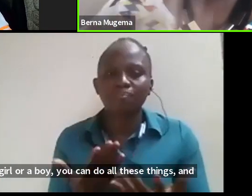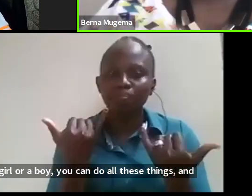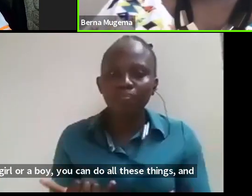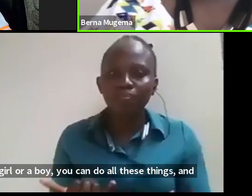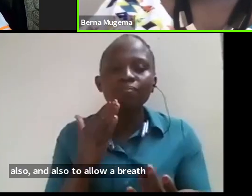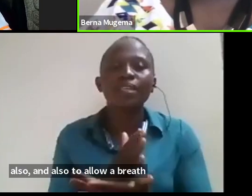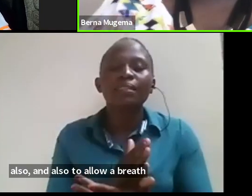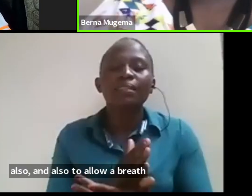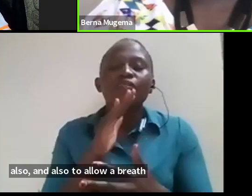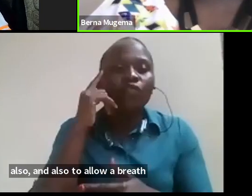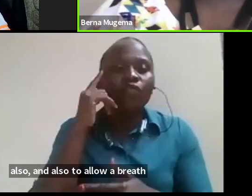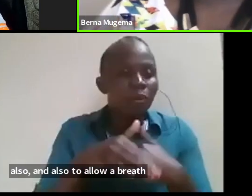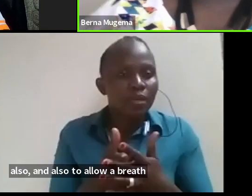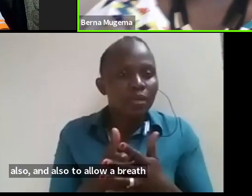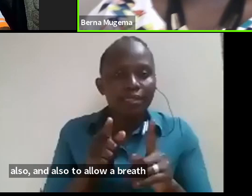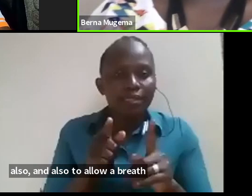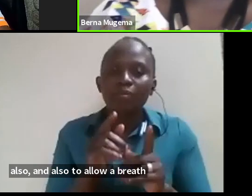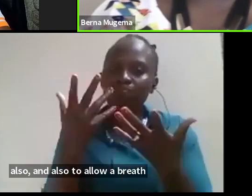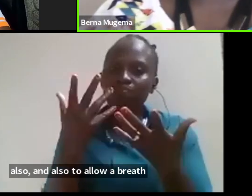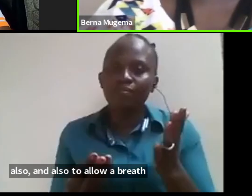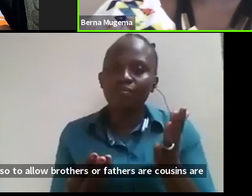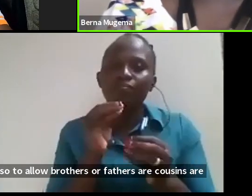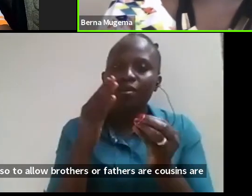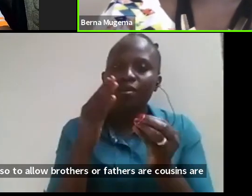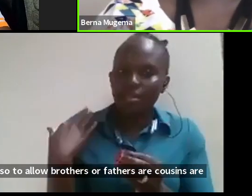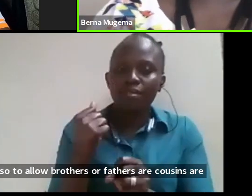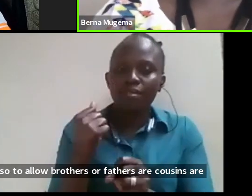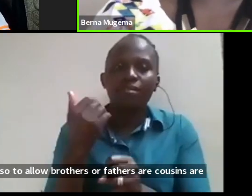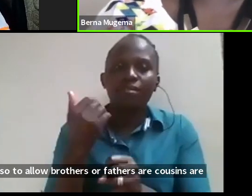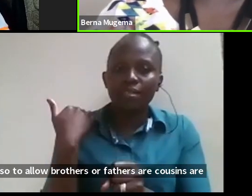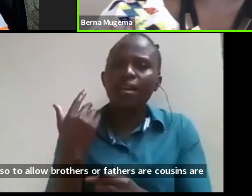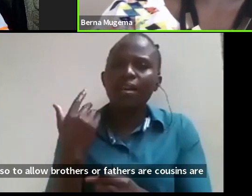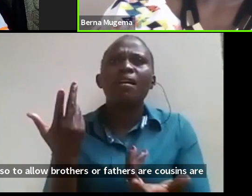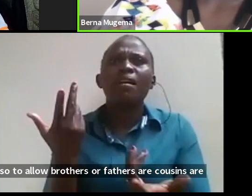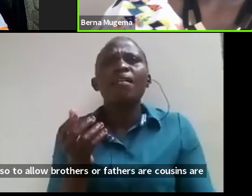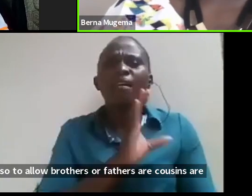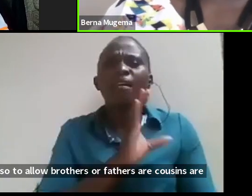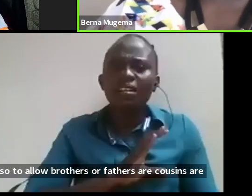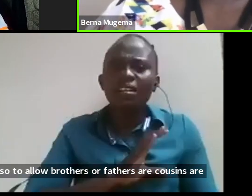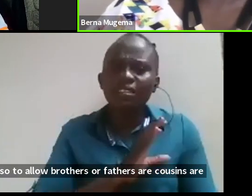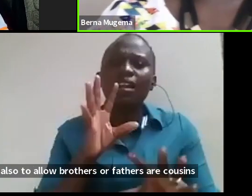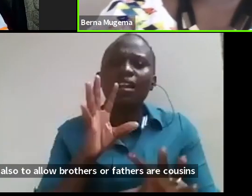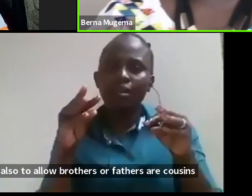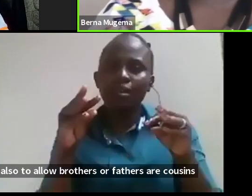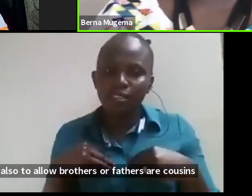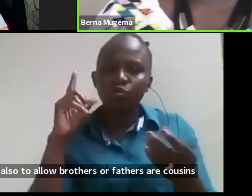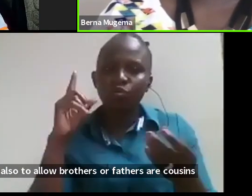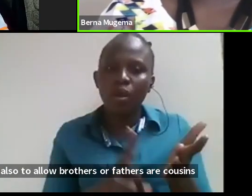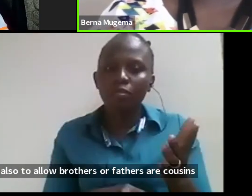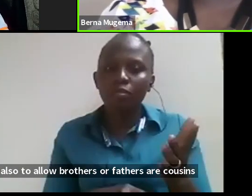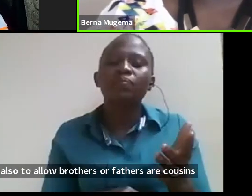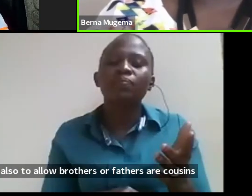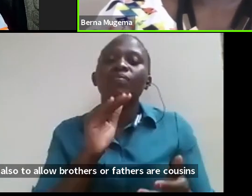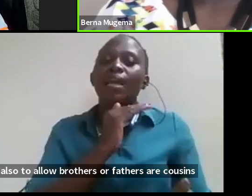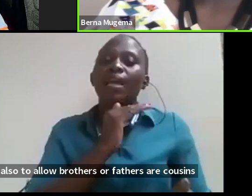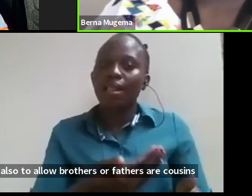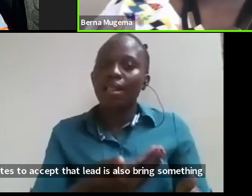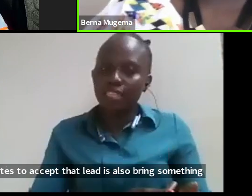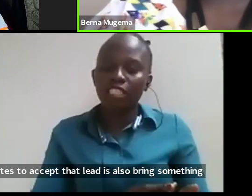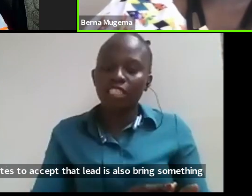our brothers, our fathers, our cousins, our workmates to accept that ladies also bring something to this